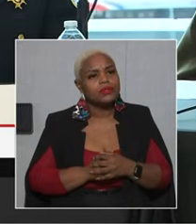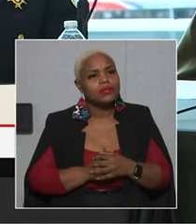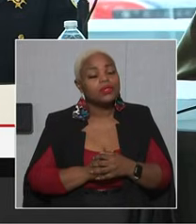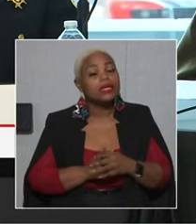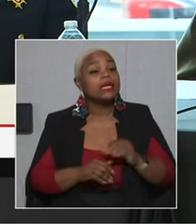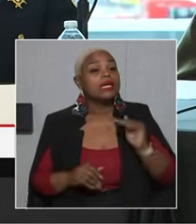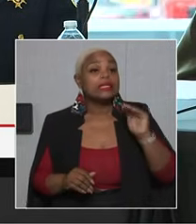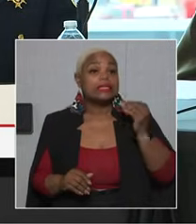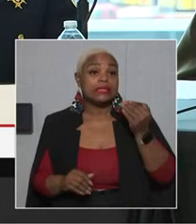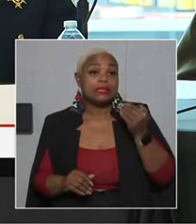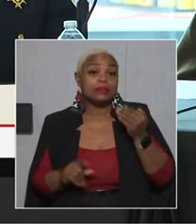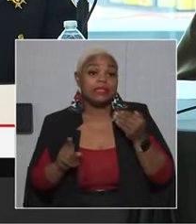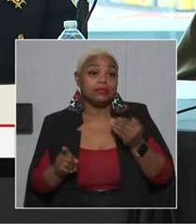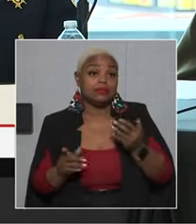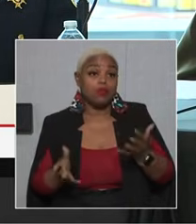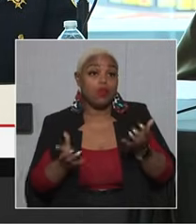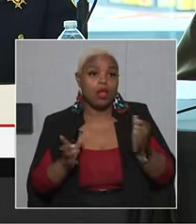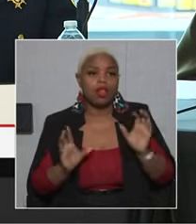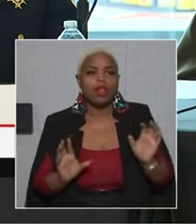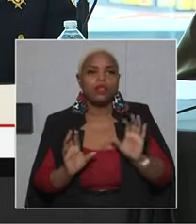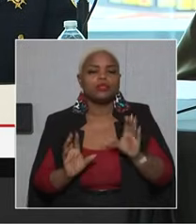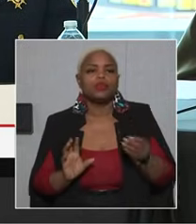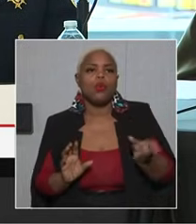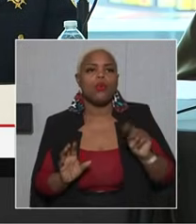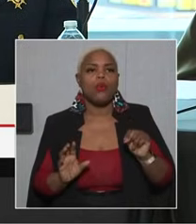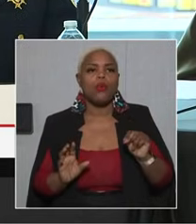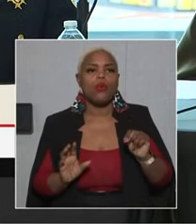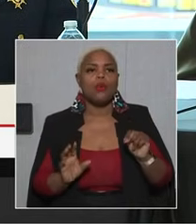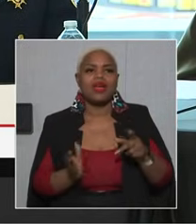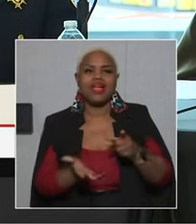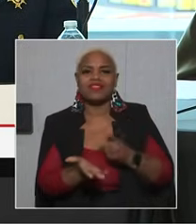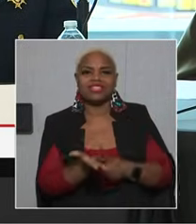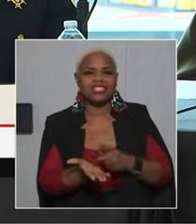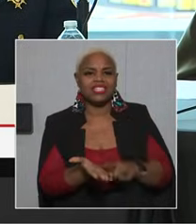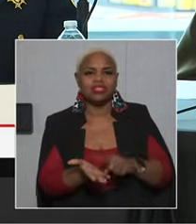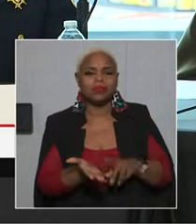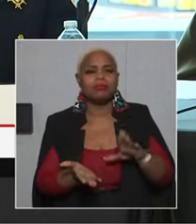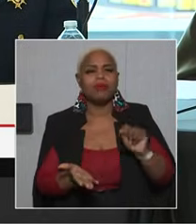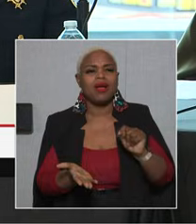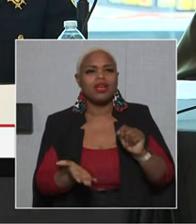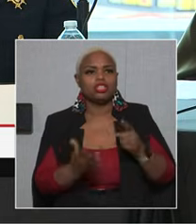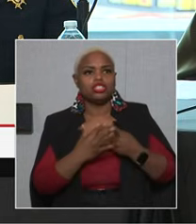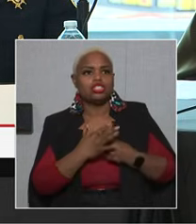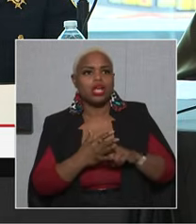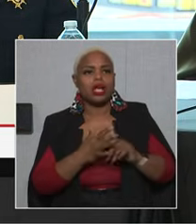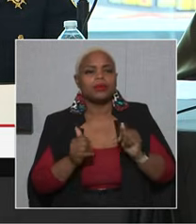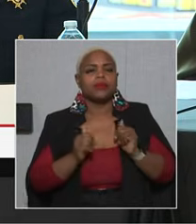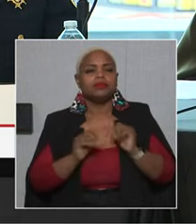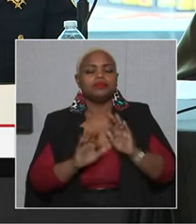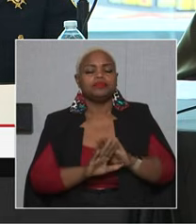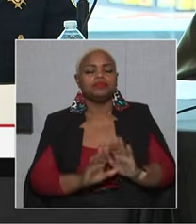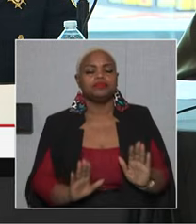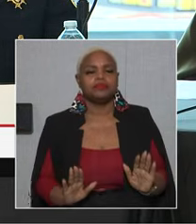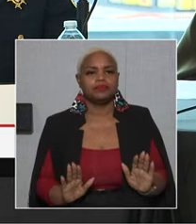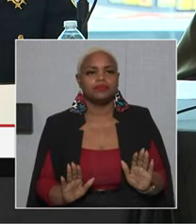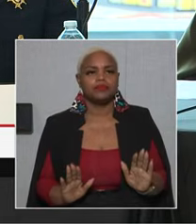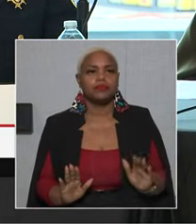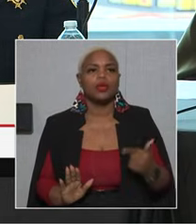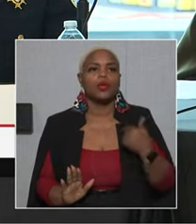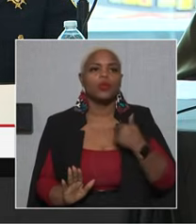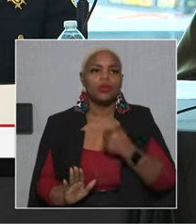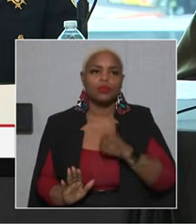own investigation. And we are very proud of our partnership with MPD and the